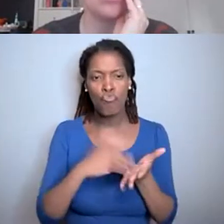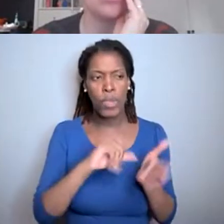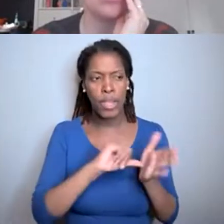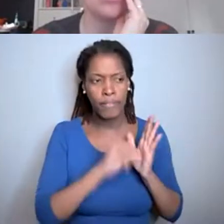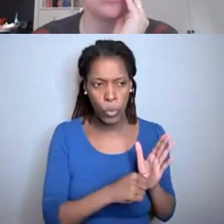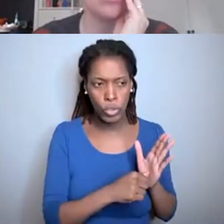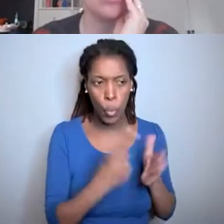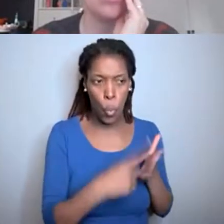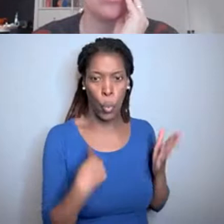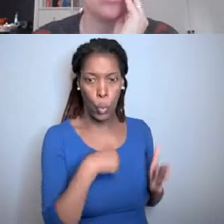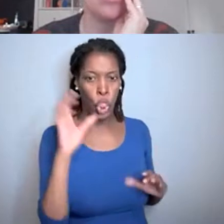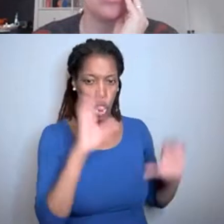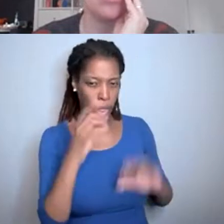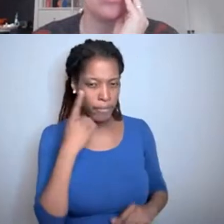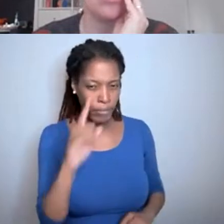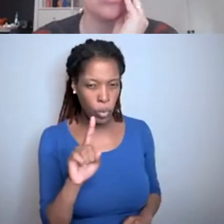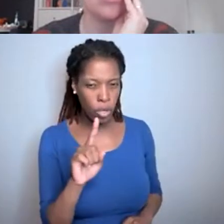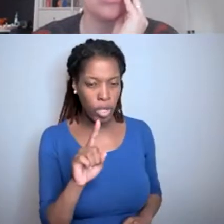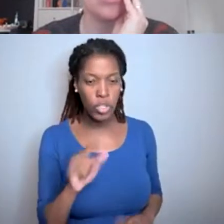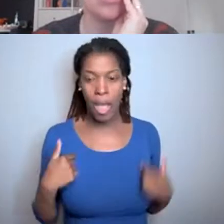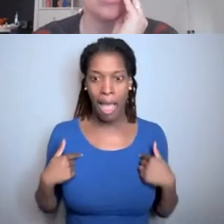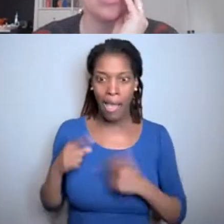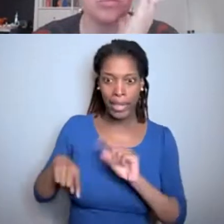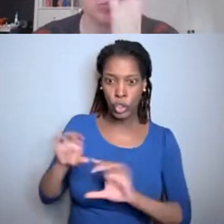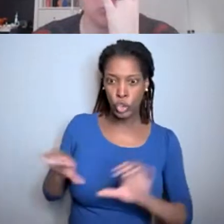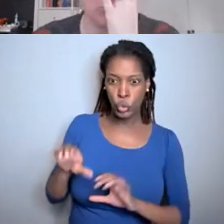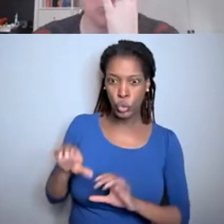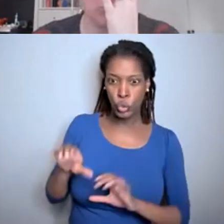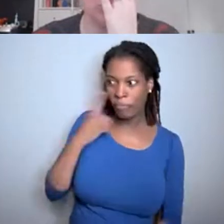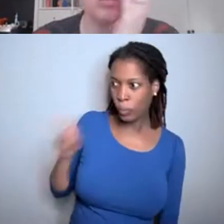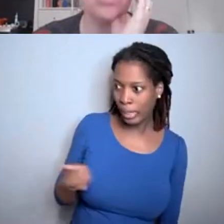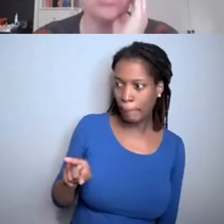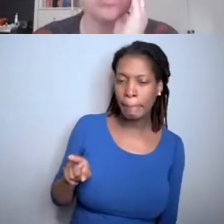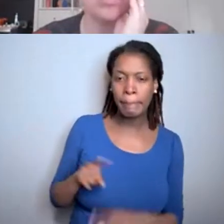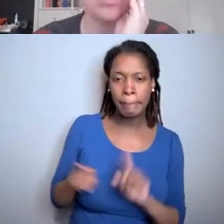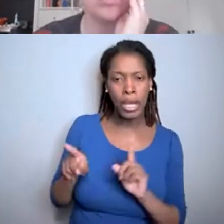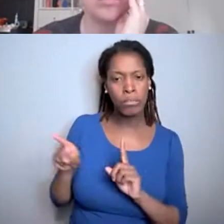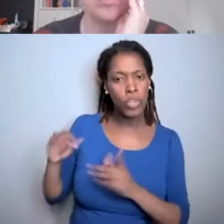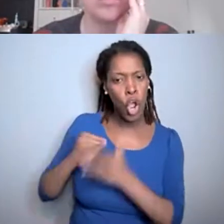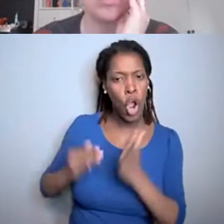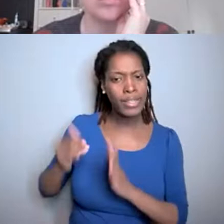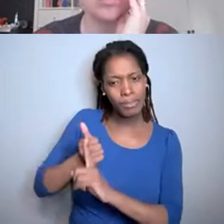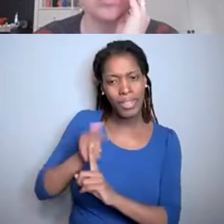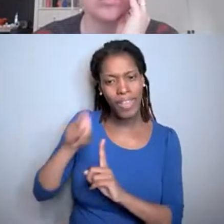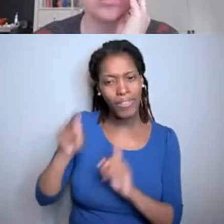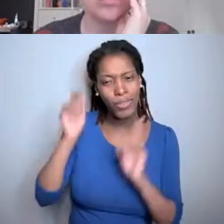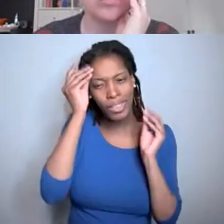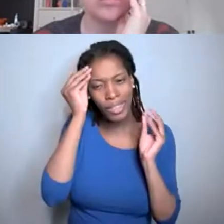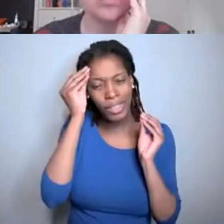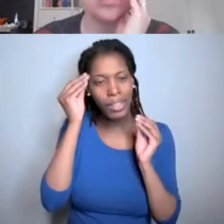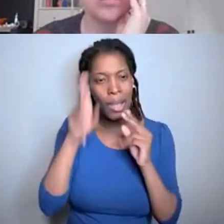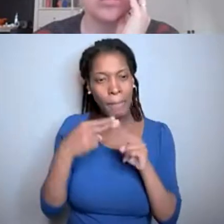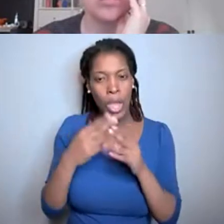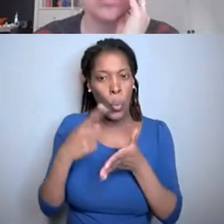like that's up to them but just thinking about that when they're making decisions on what to upload and um insert an